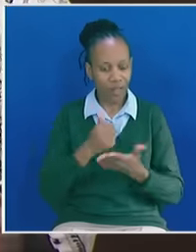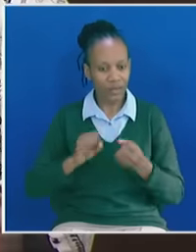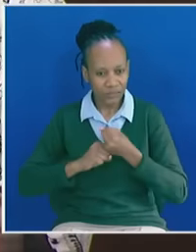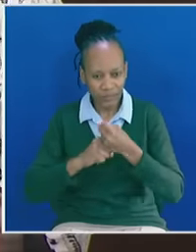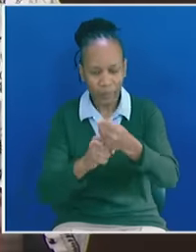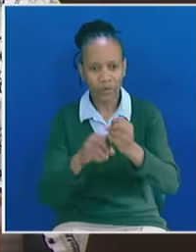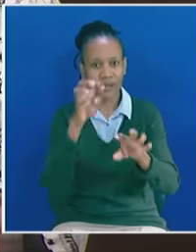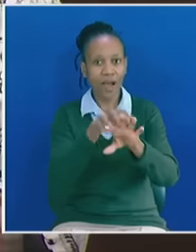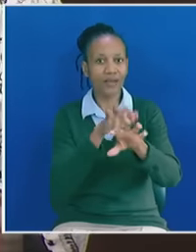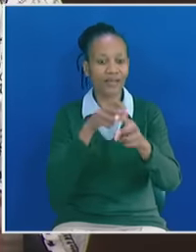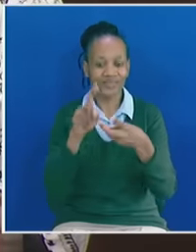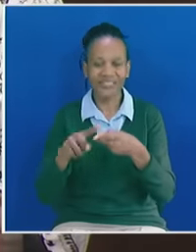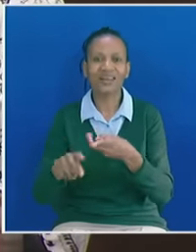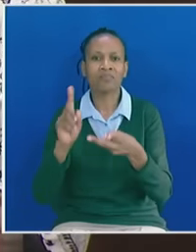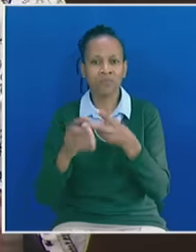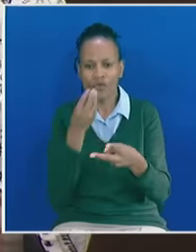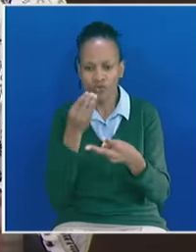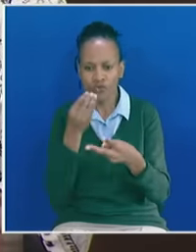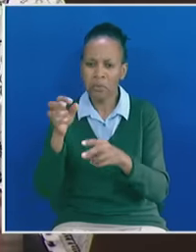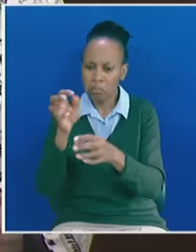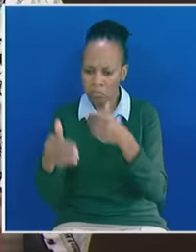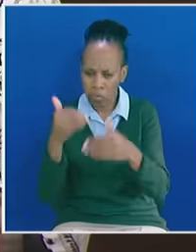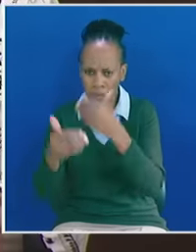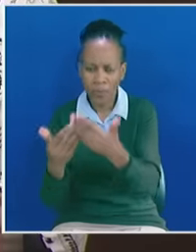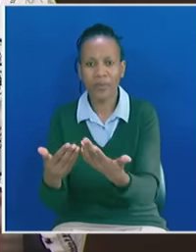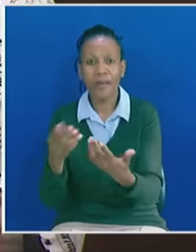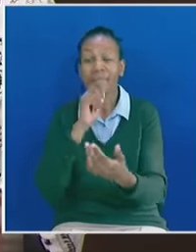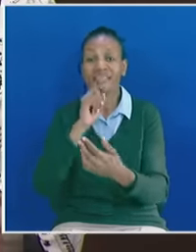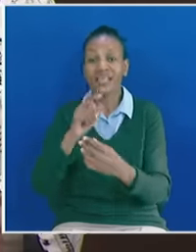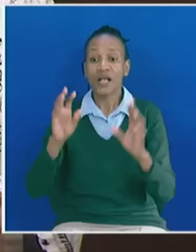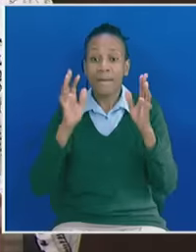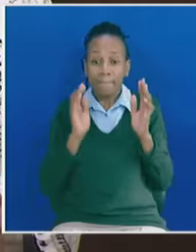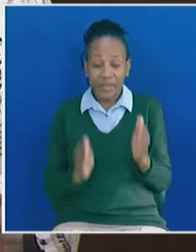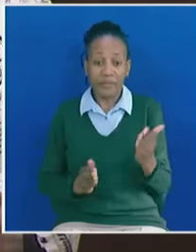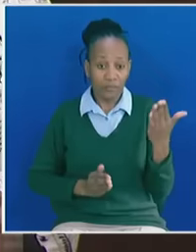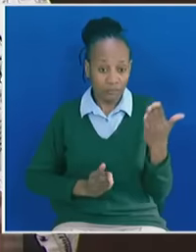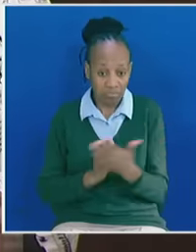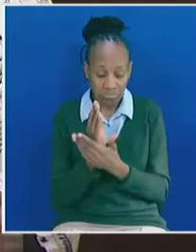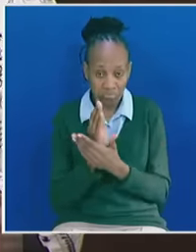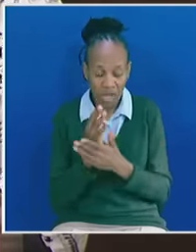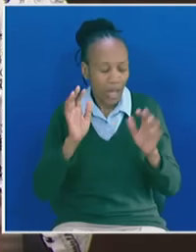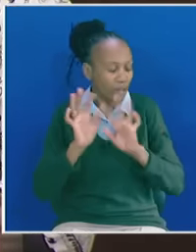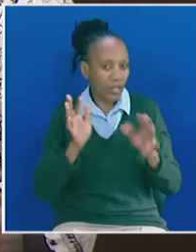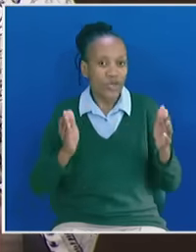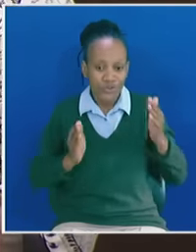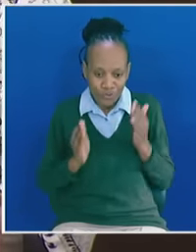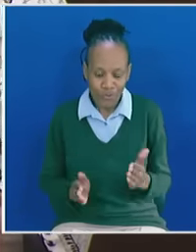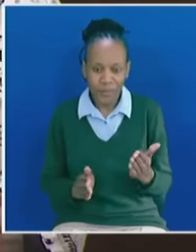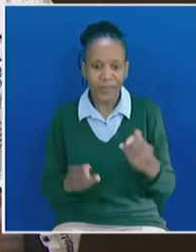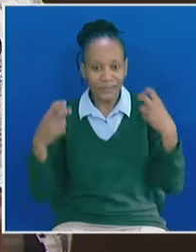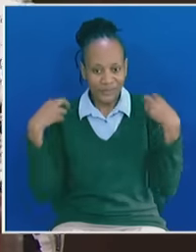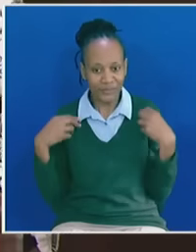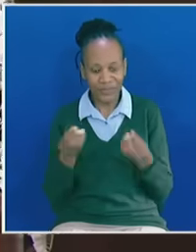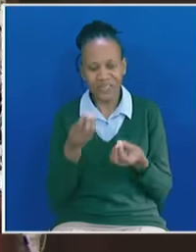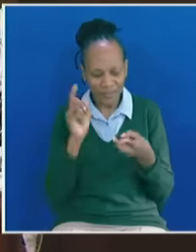and agro-processing to address the climate change-related human security threats of drought, of high food